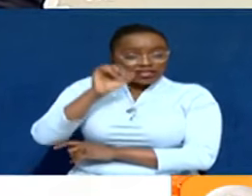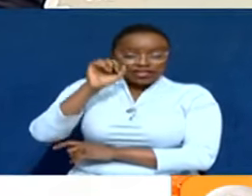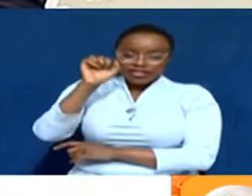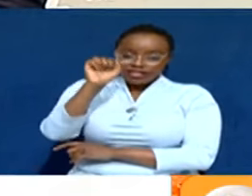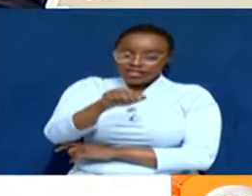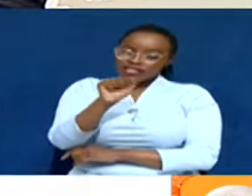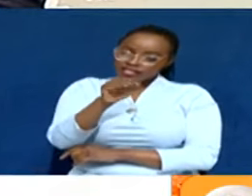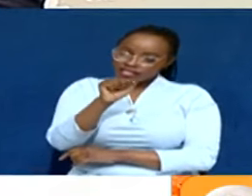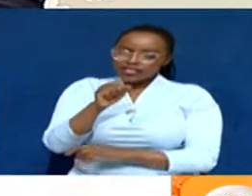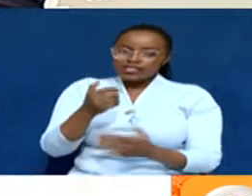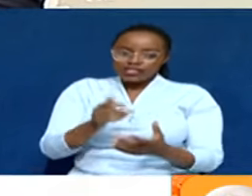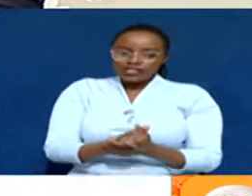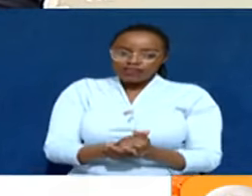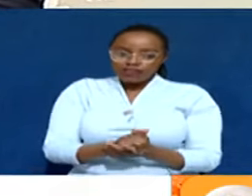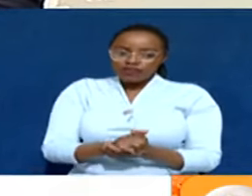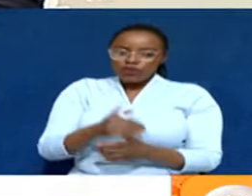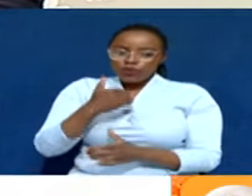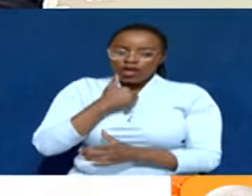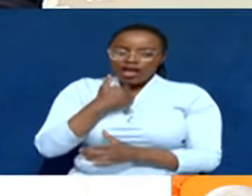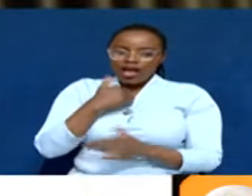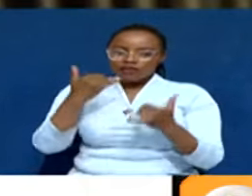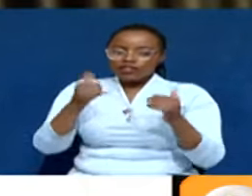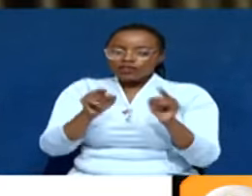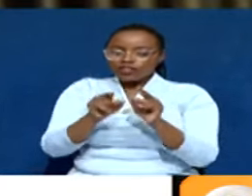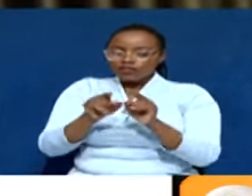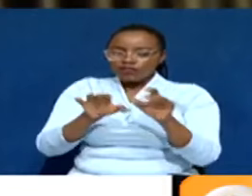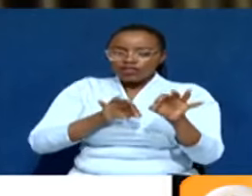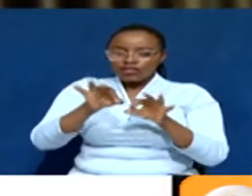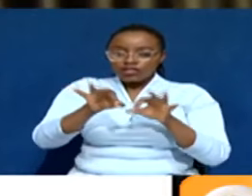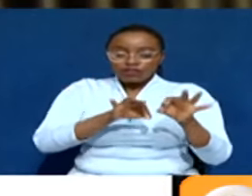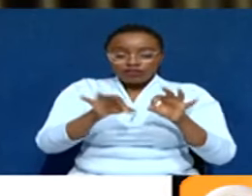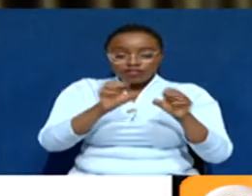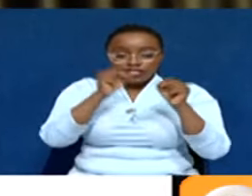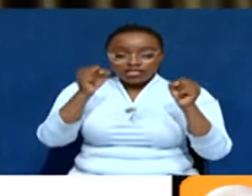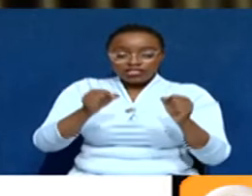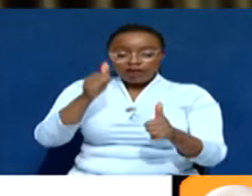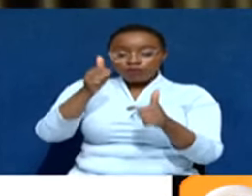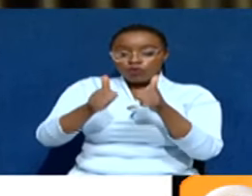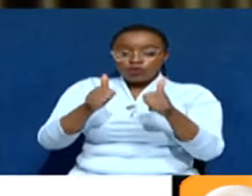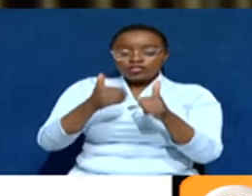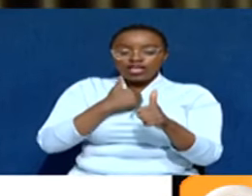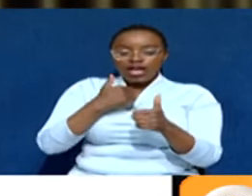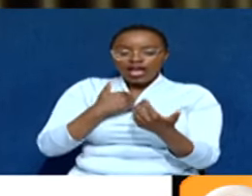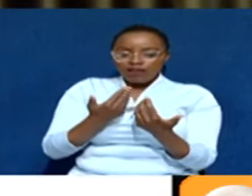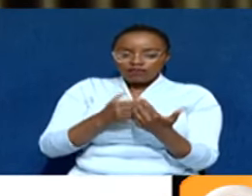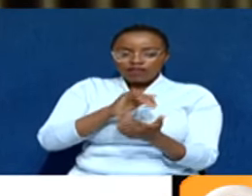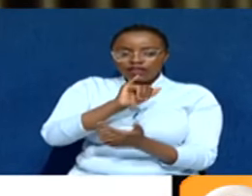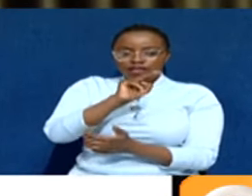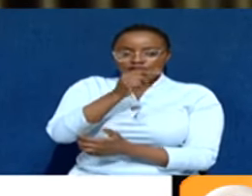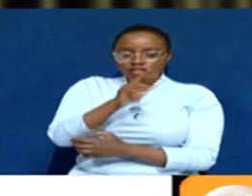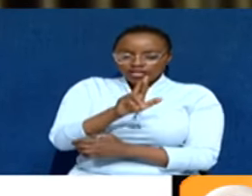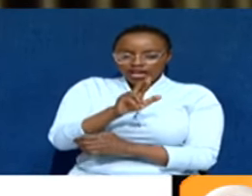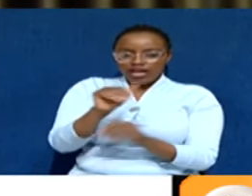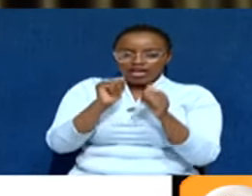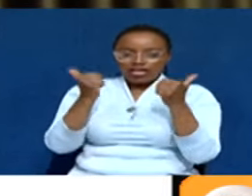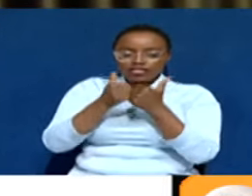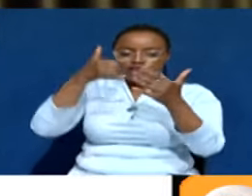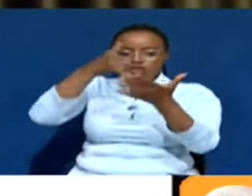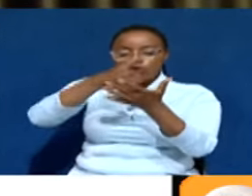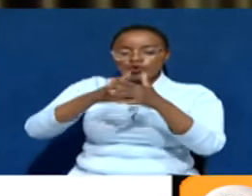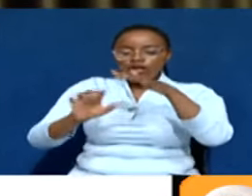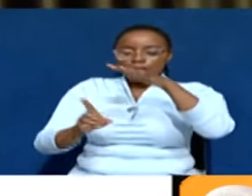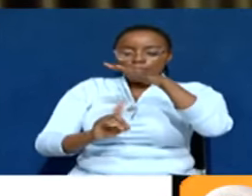Yes, Jeff, we have now an elaborate vetting system that is inter-agency, which involves the Ministry